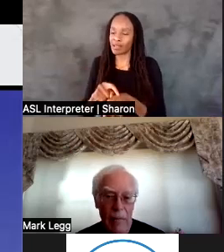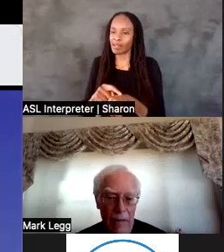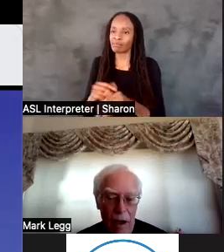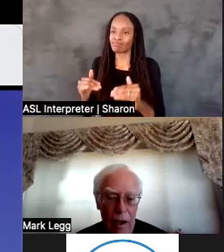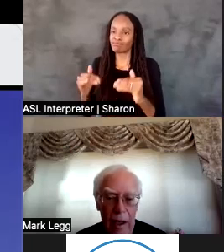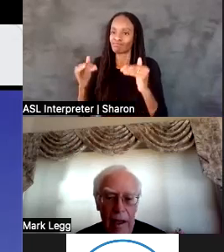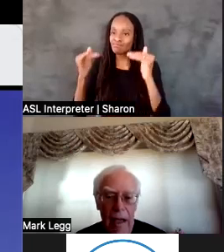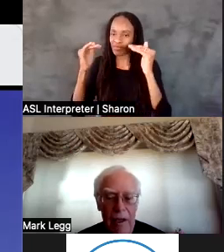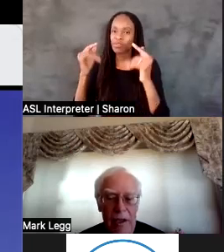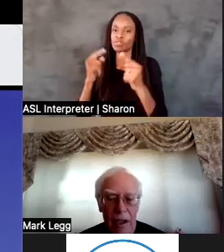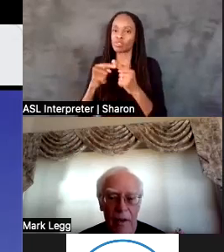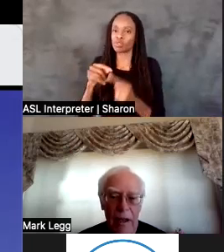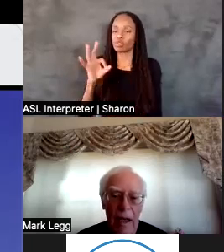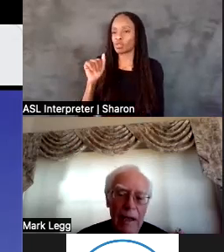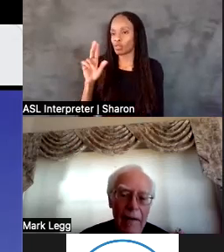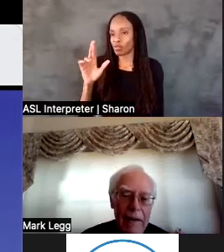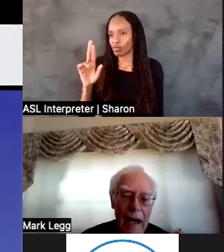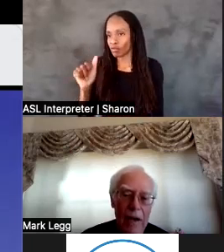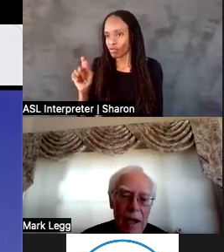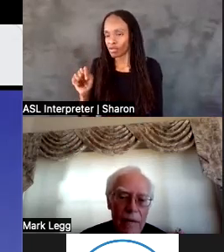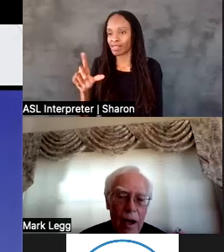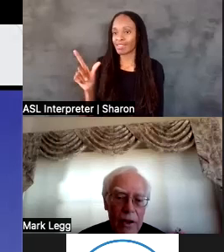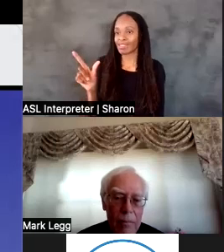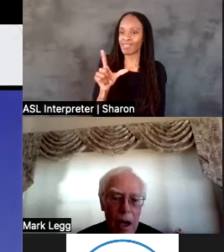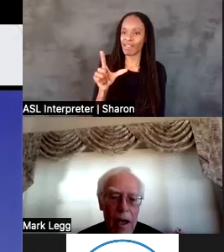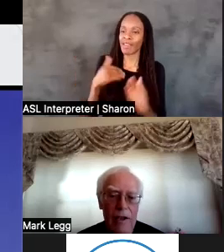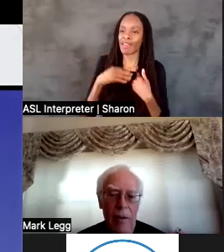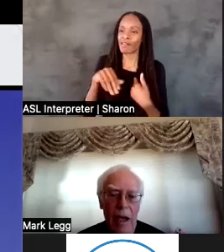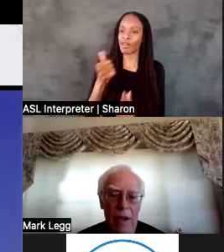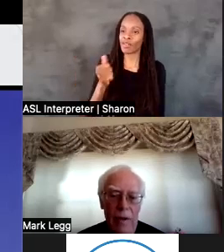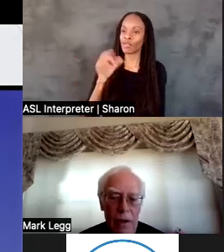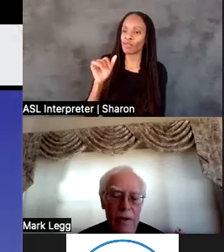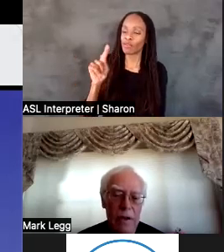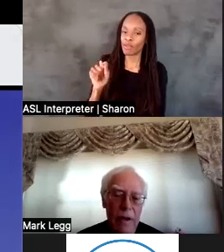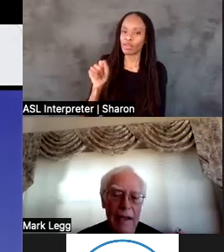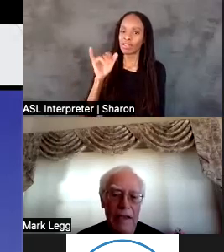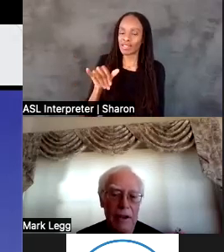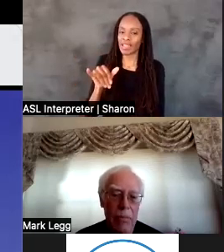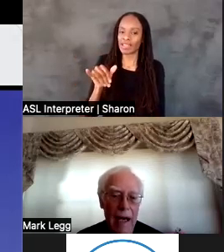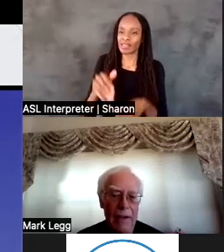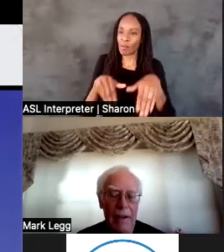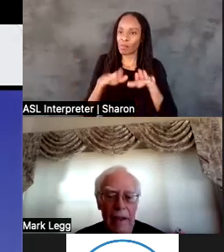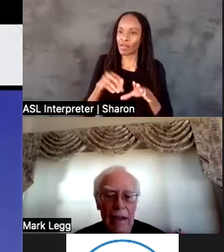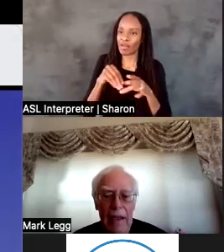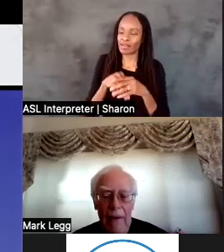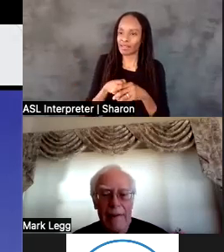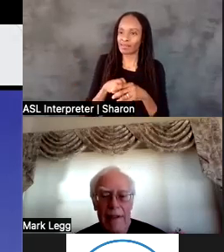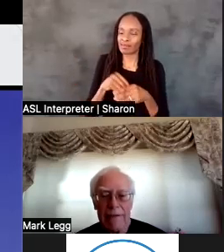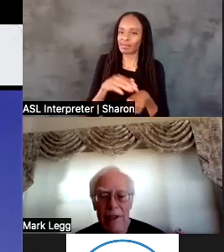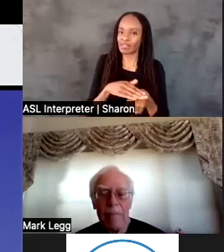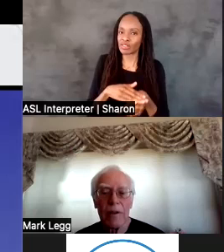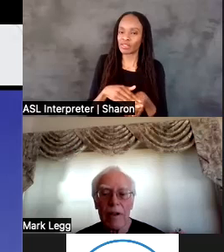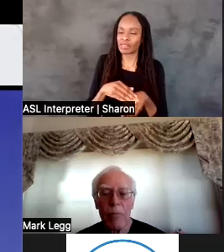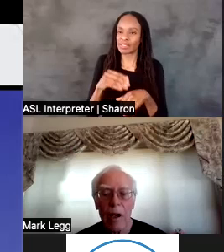San Clemente fault. And you can see on the left side, there's other faults that are buried and some come near the surface, and you've got tilted blocks. And this